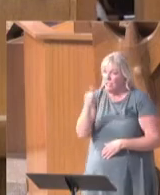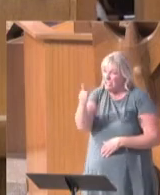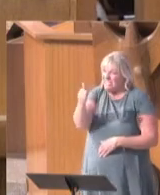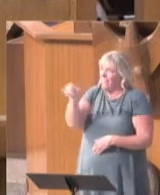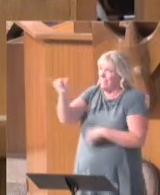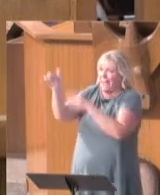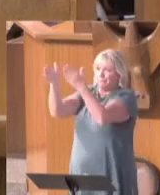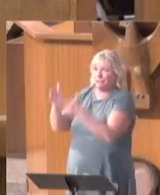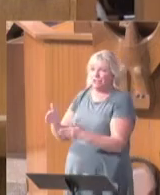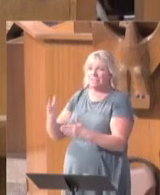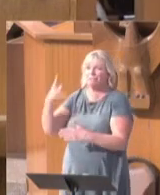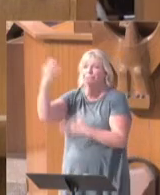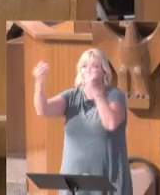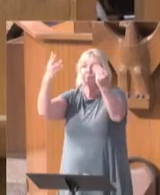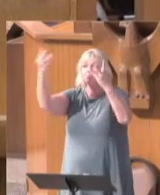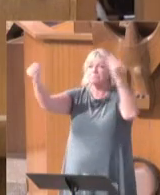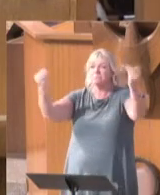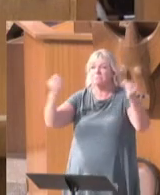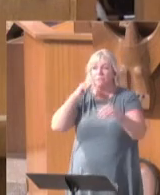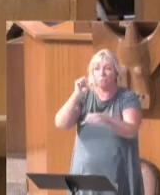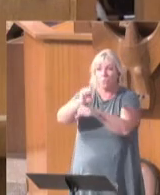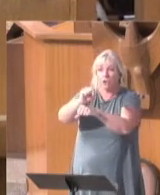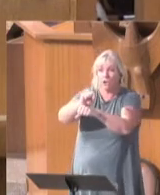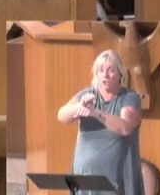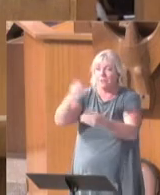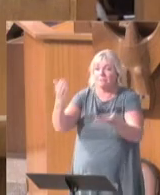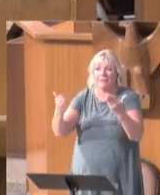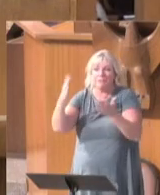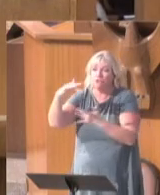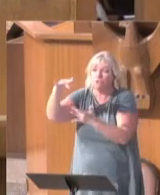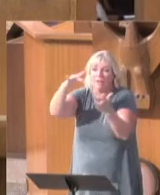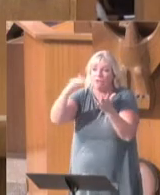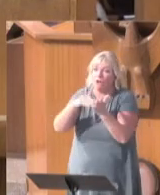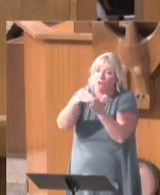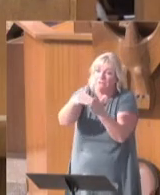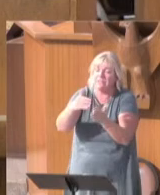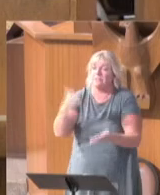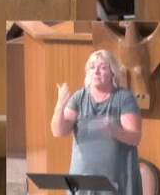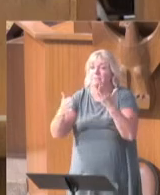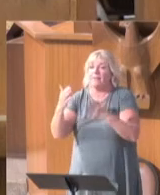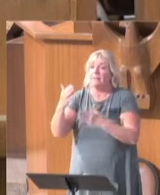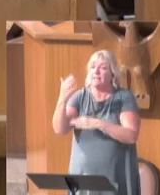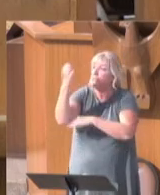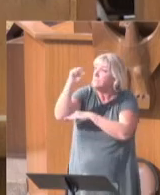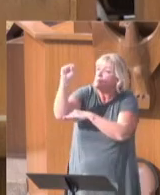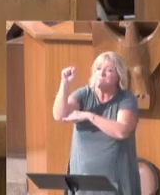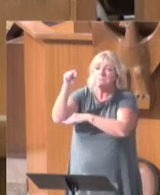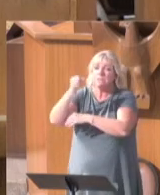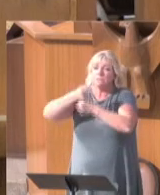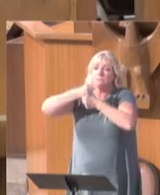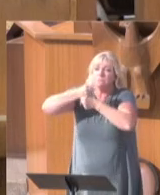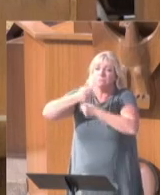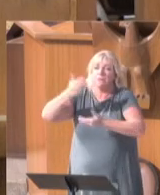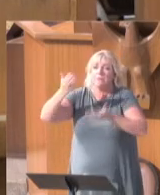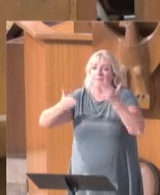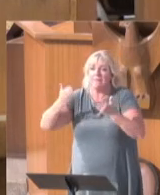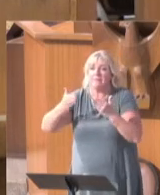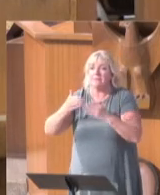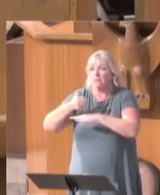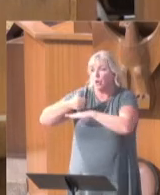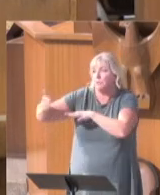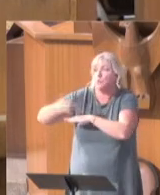from your loved ones more often than you'd like. Traveling, lobbying, protesting,